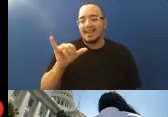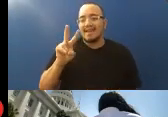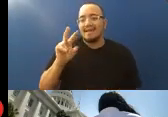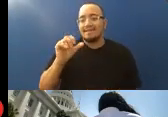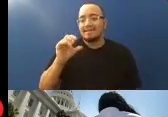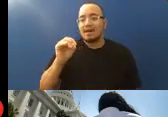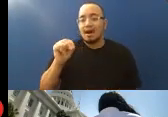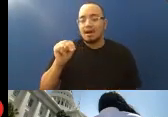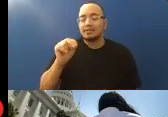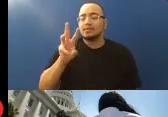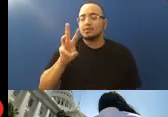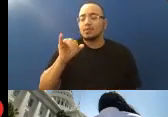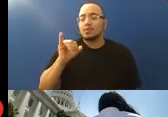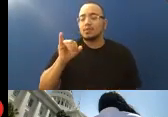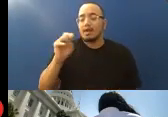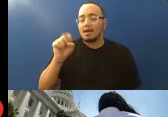about yourself, and then